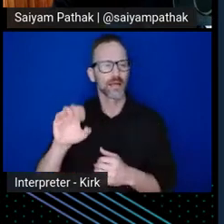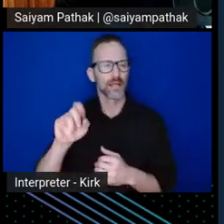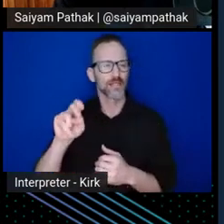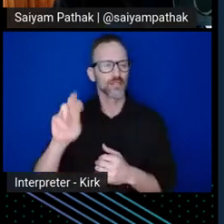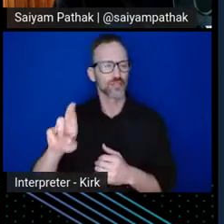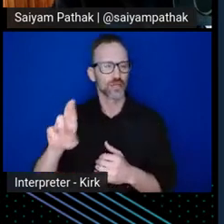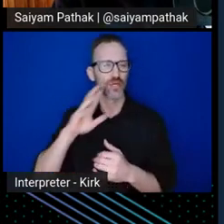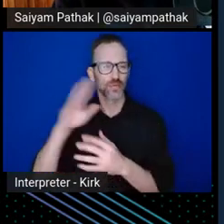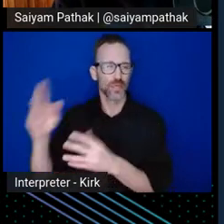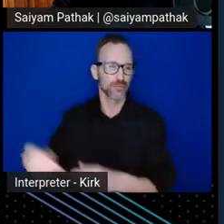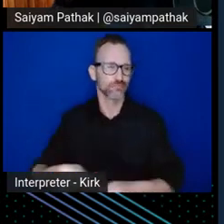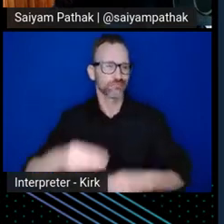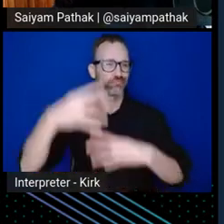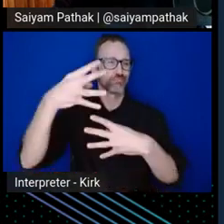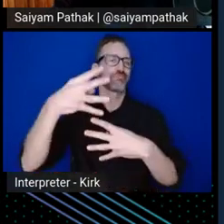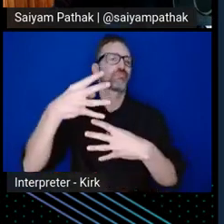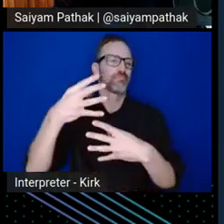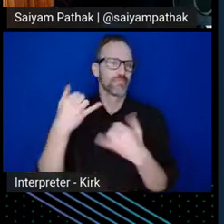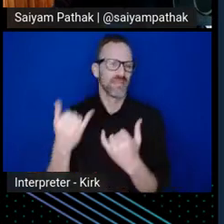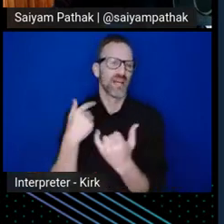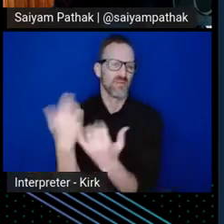up. So that is happening